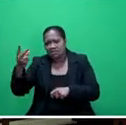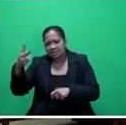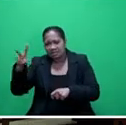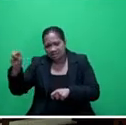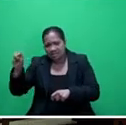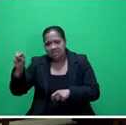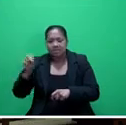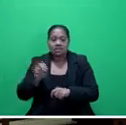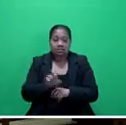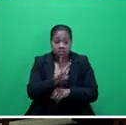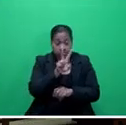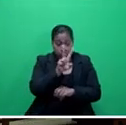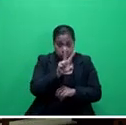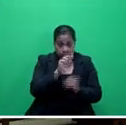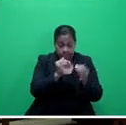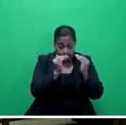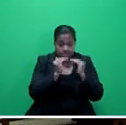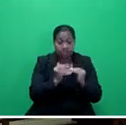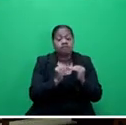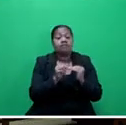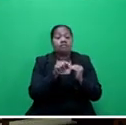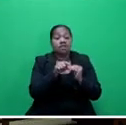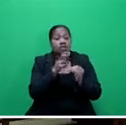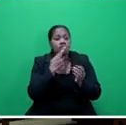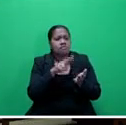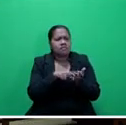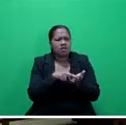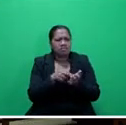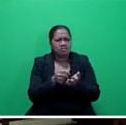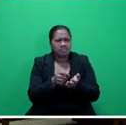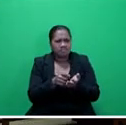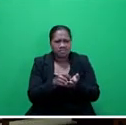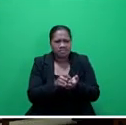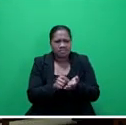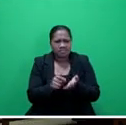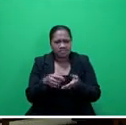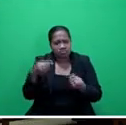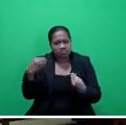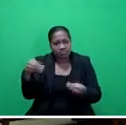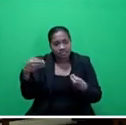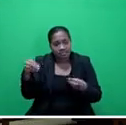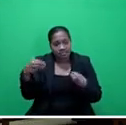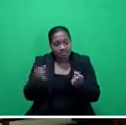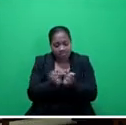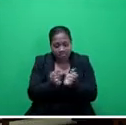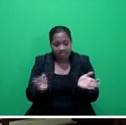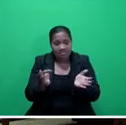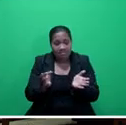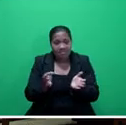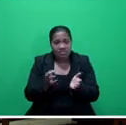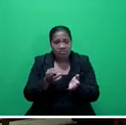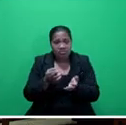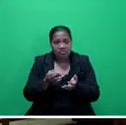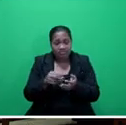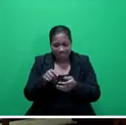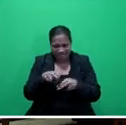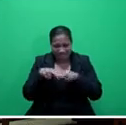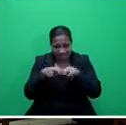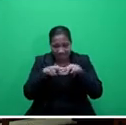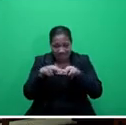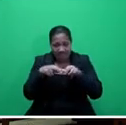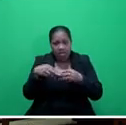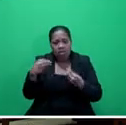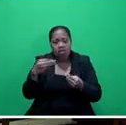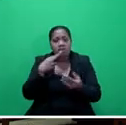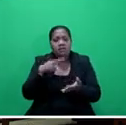2, report of the Auditor General of the Republic of Fiji, Audit Report